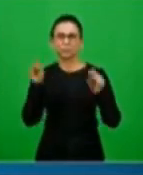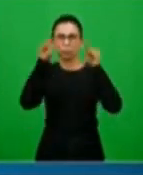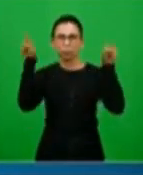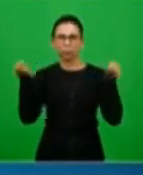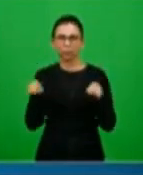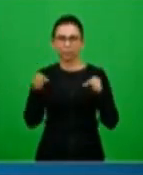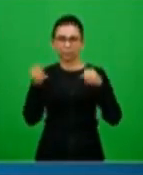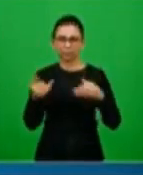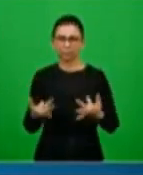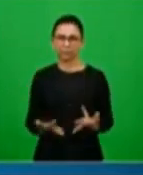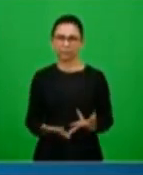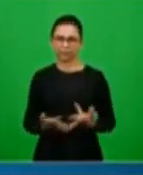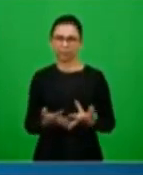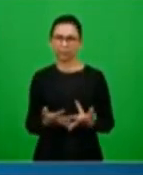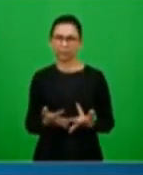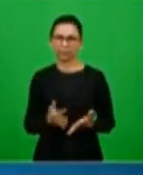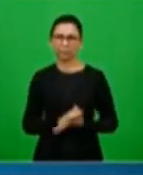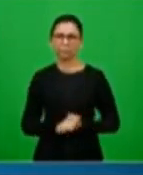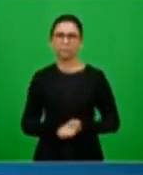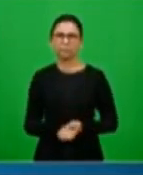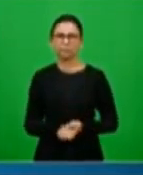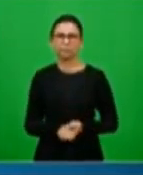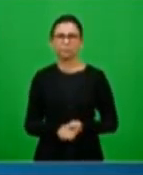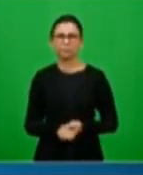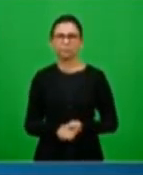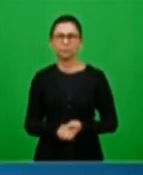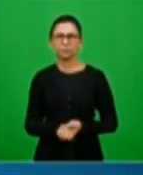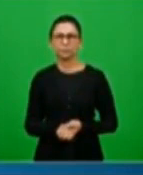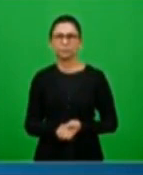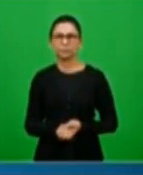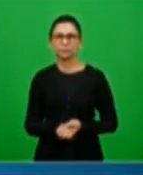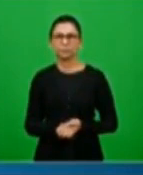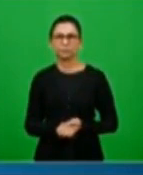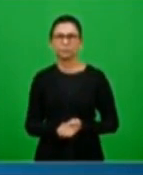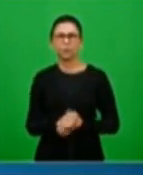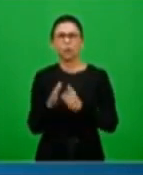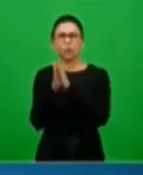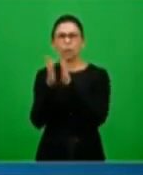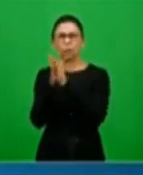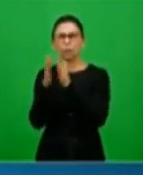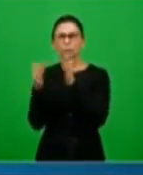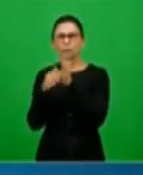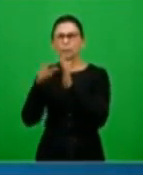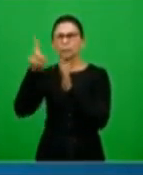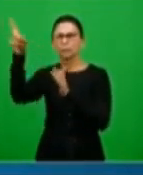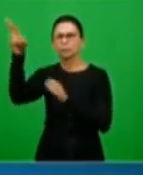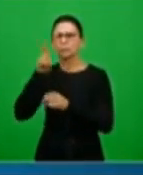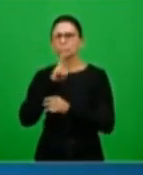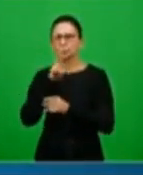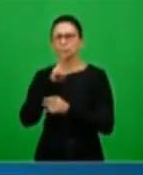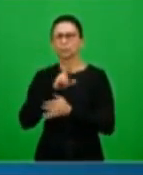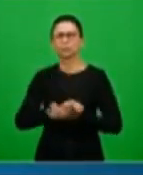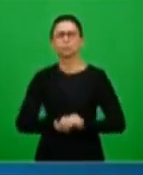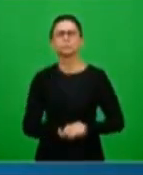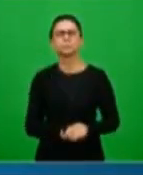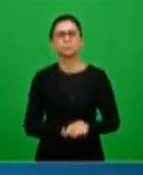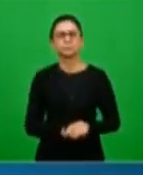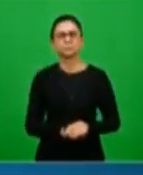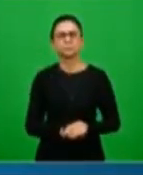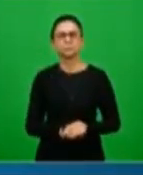Can be confident because your prayer will be answered by the Lord. Do not pray until the Lord hears. Pray until the Lord answers. Let